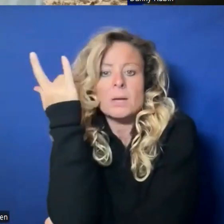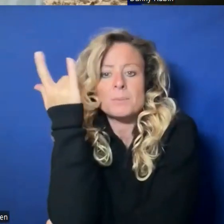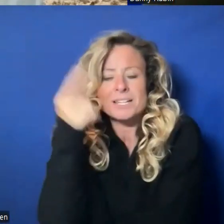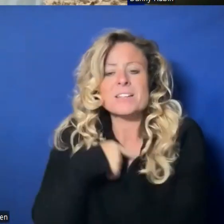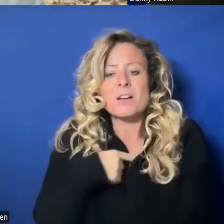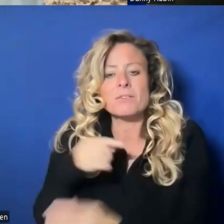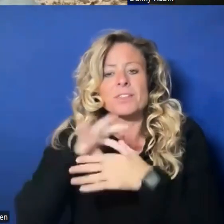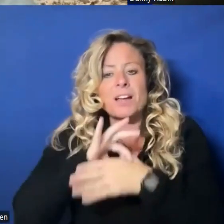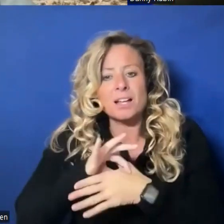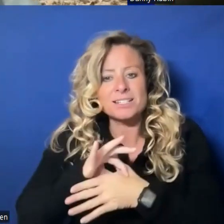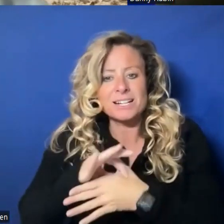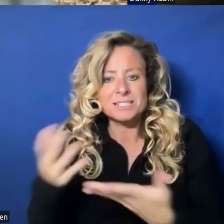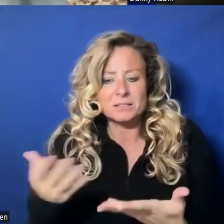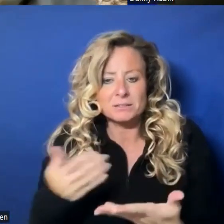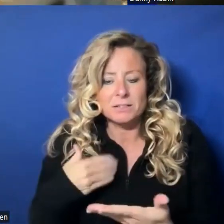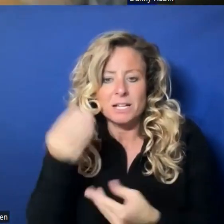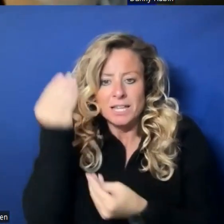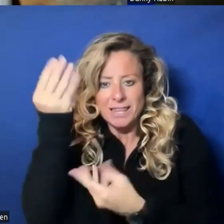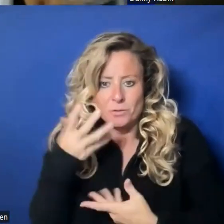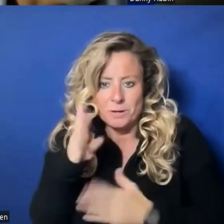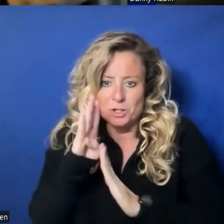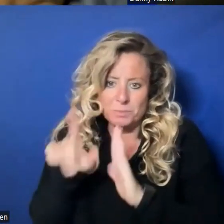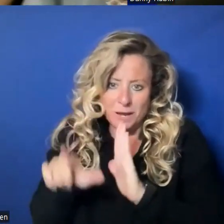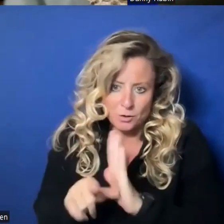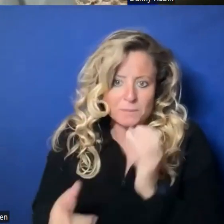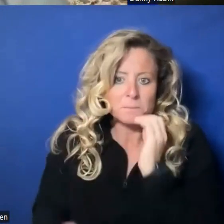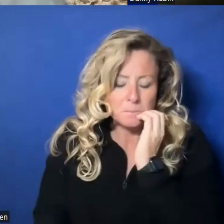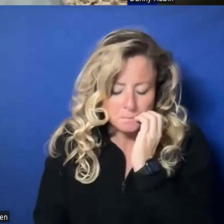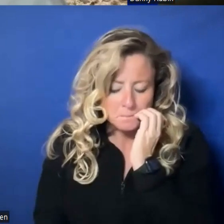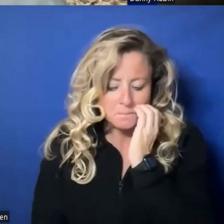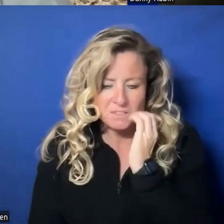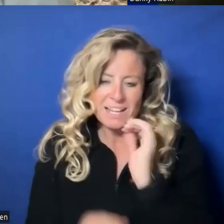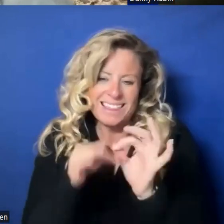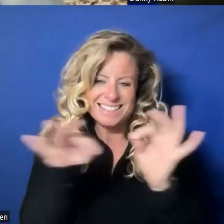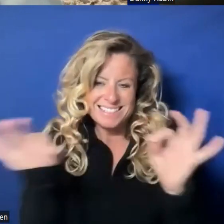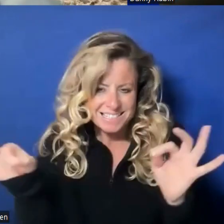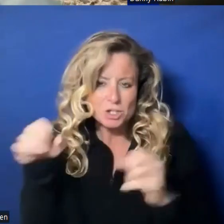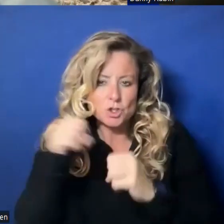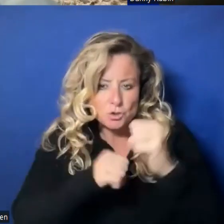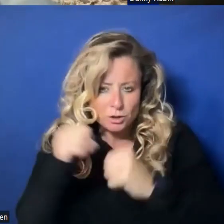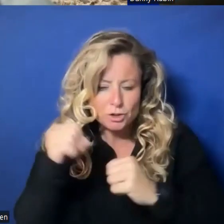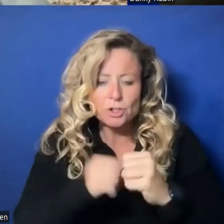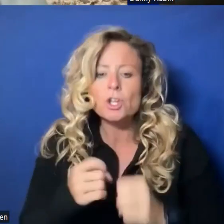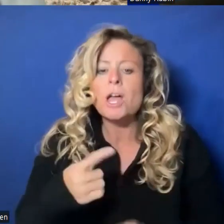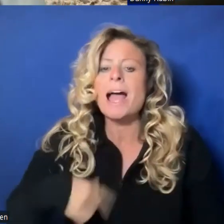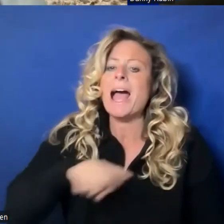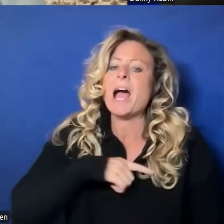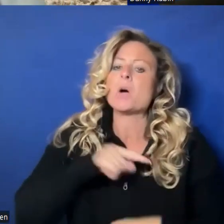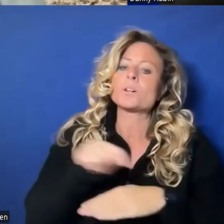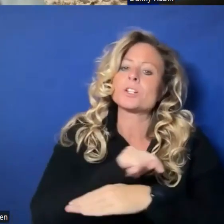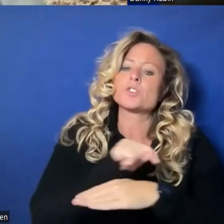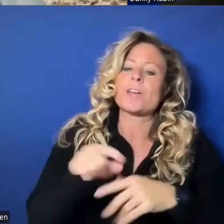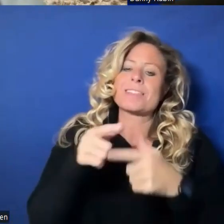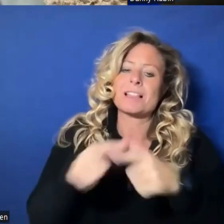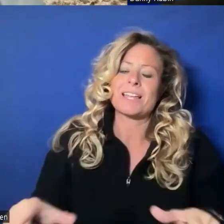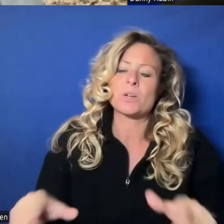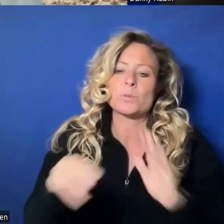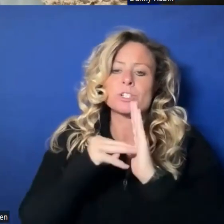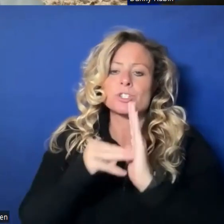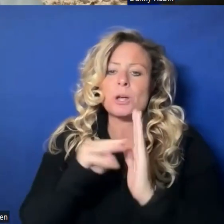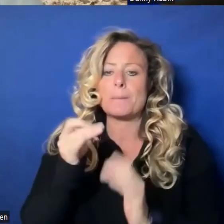right? Okay. So the way we train a language model like